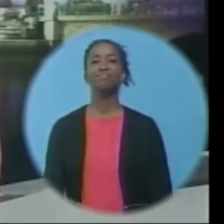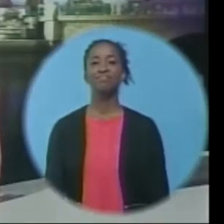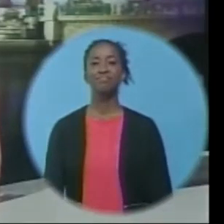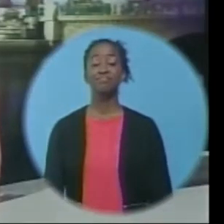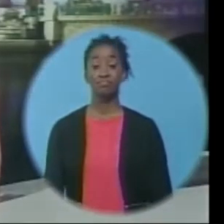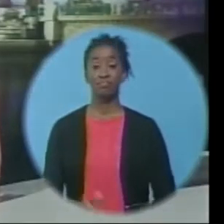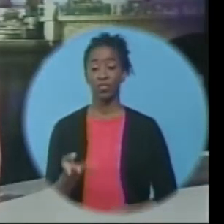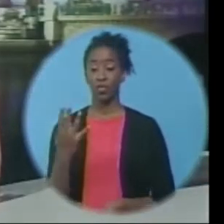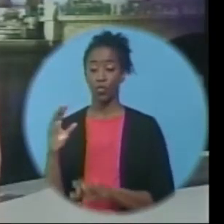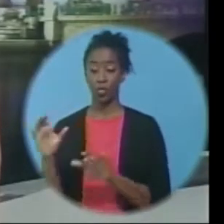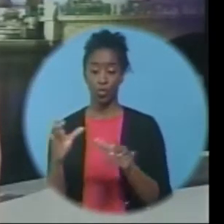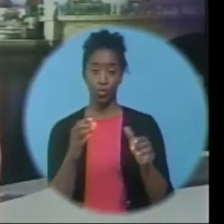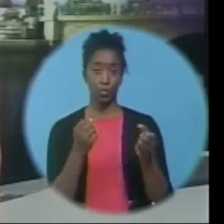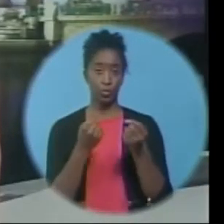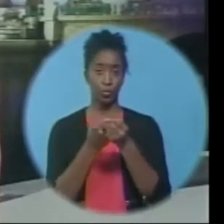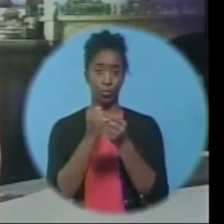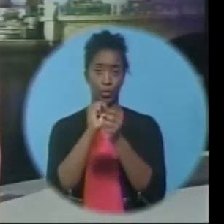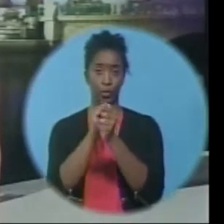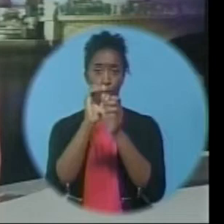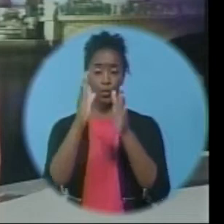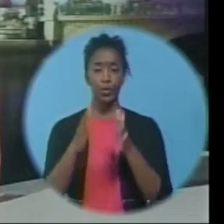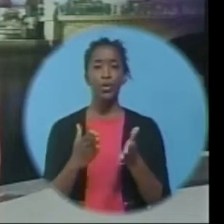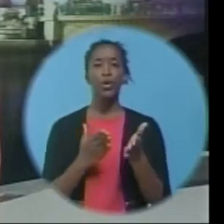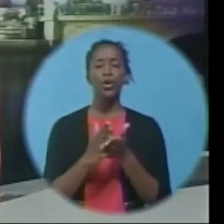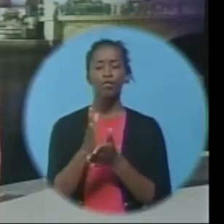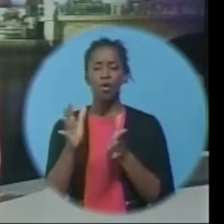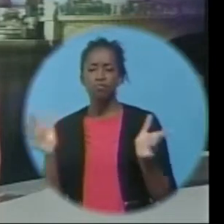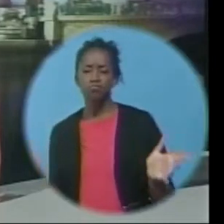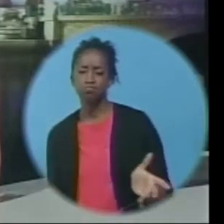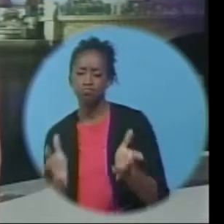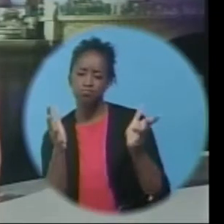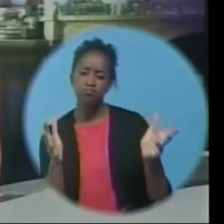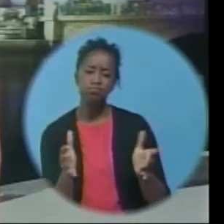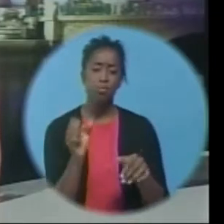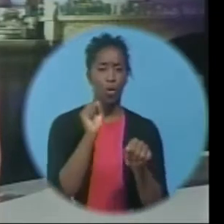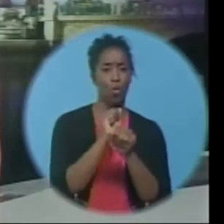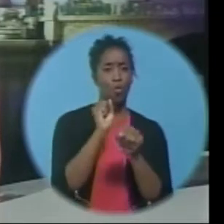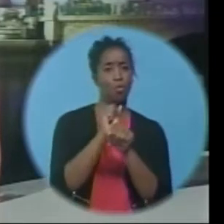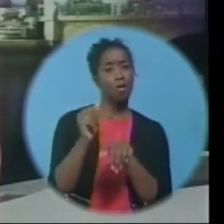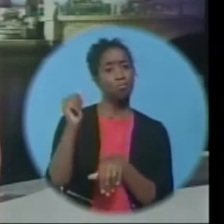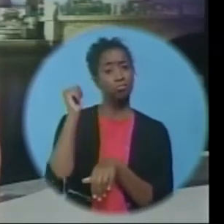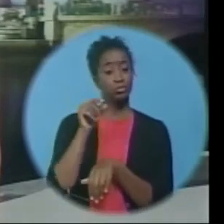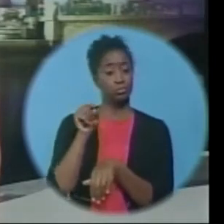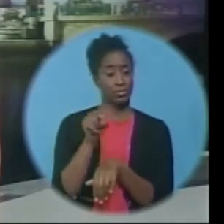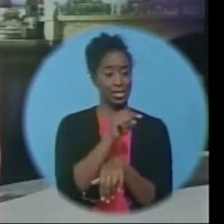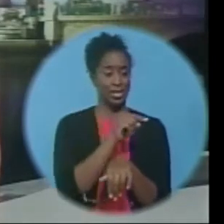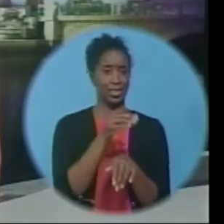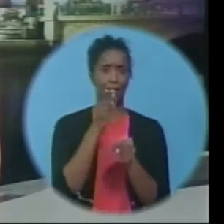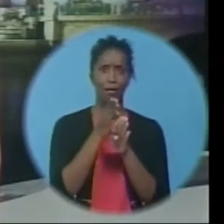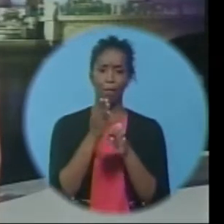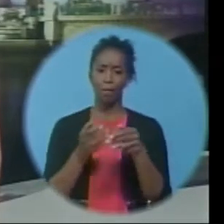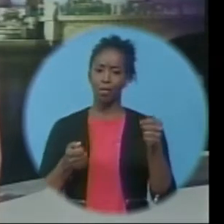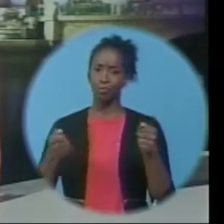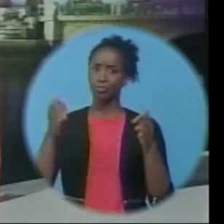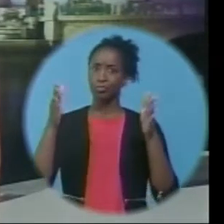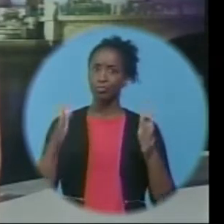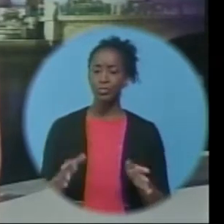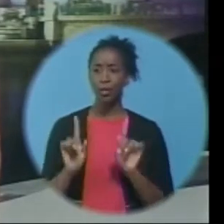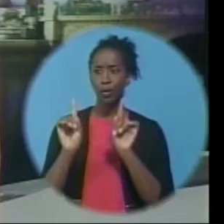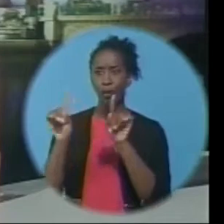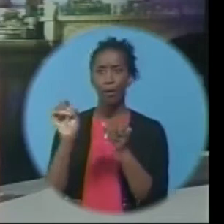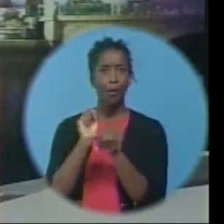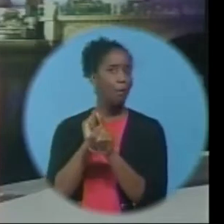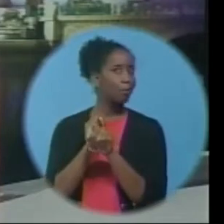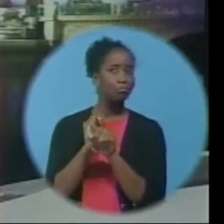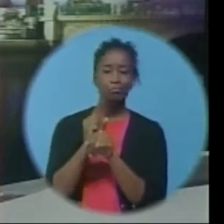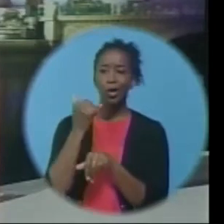the industrial action by the 4 trade unions changed gears this morning. Several Transport Board drivers did not report for work, leaving